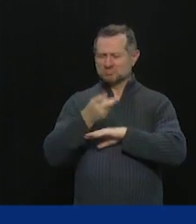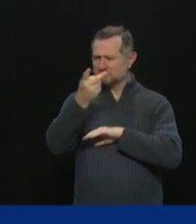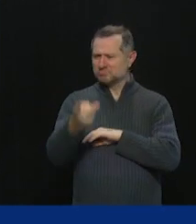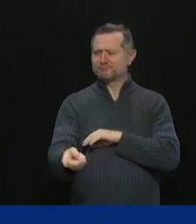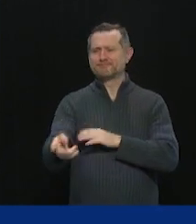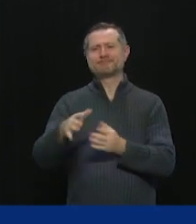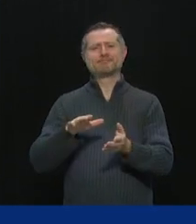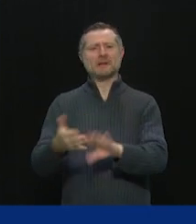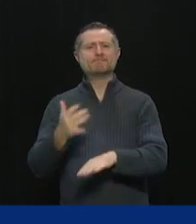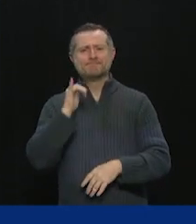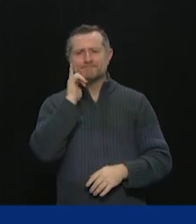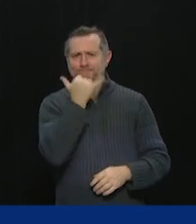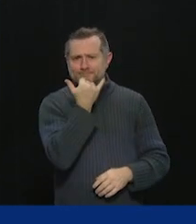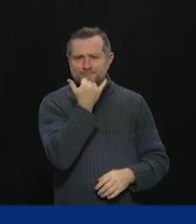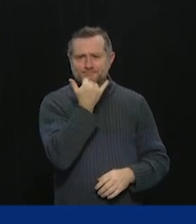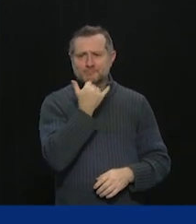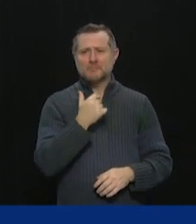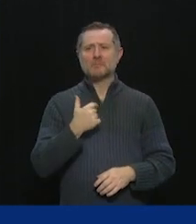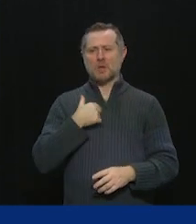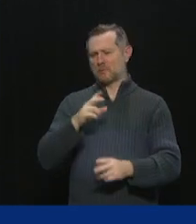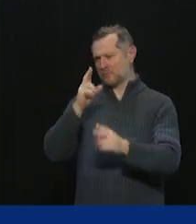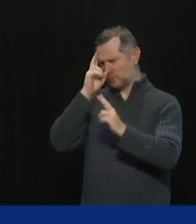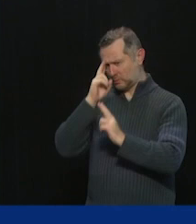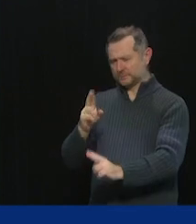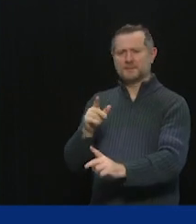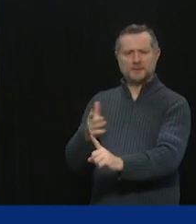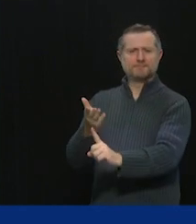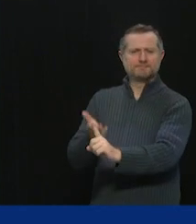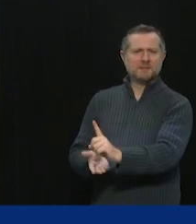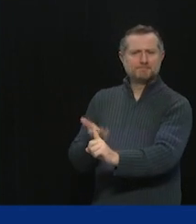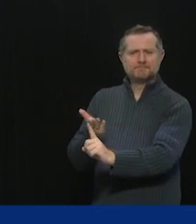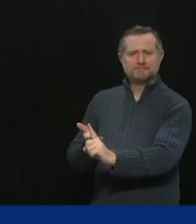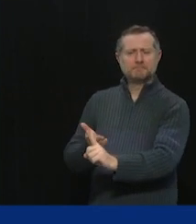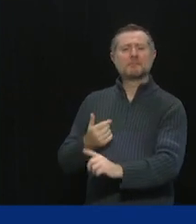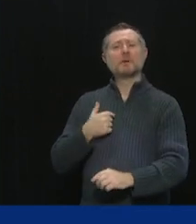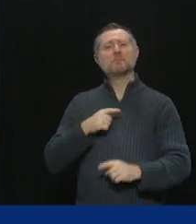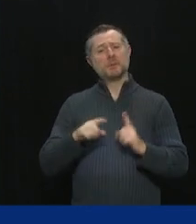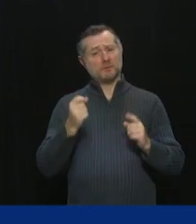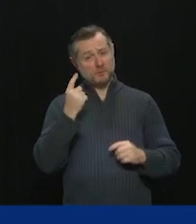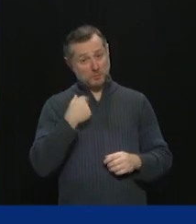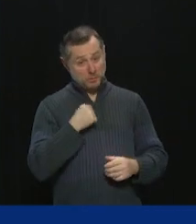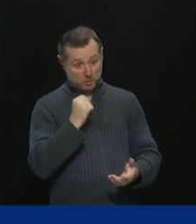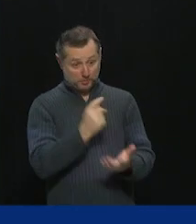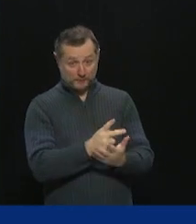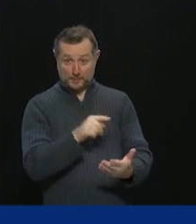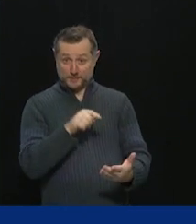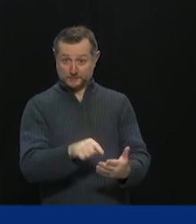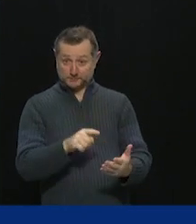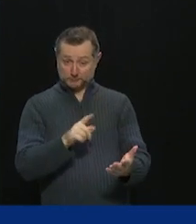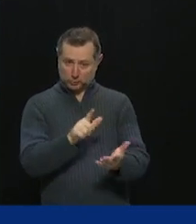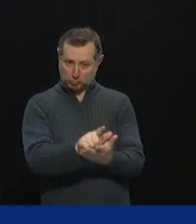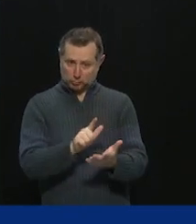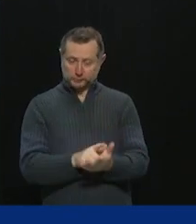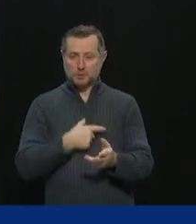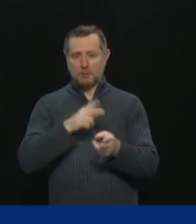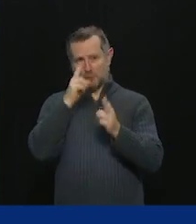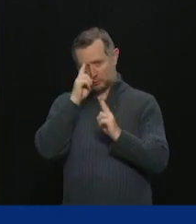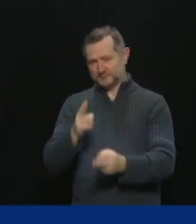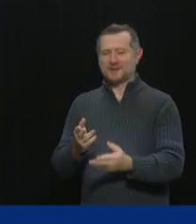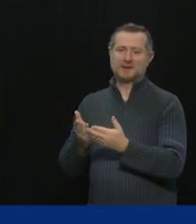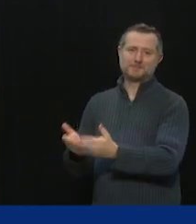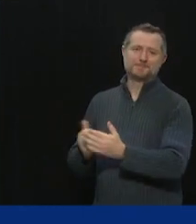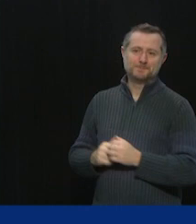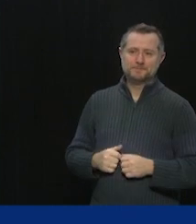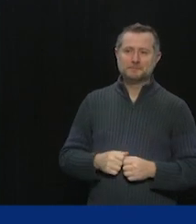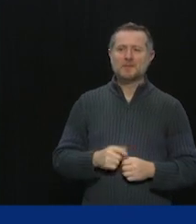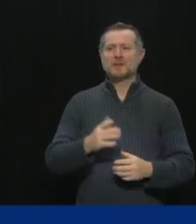accident. We celebrate them at a memorial, but we celebrate them every day by passing this legislation. Again, thank you to Tim Kennedy for your leadership on this